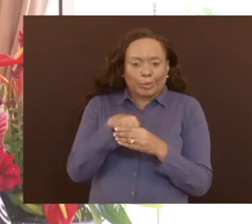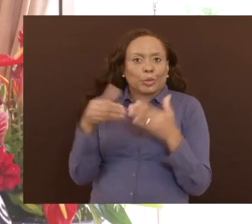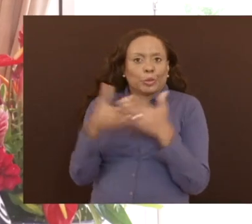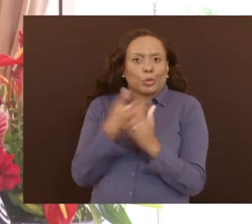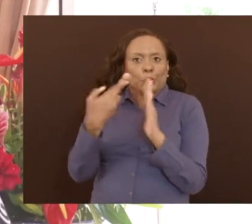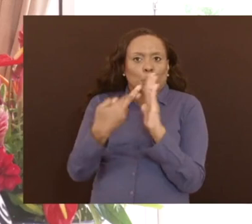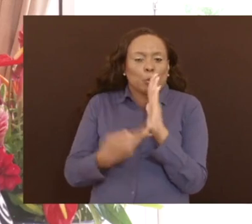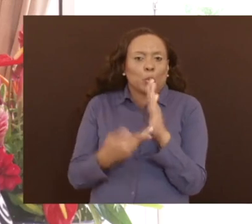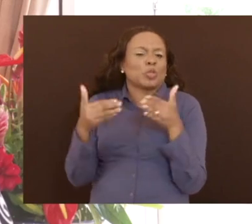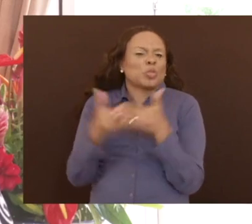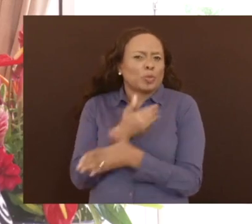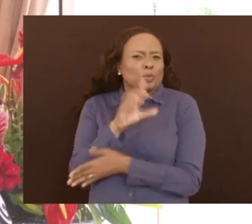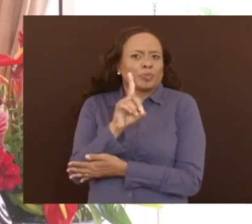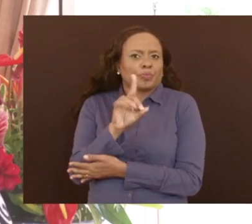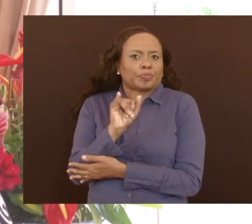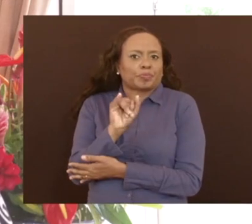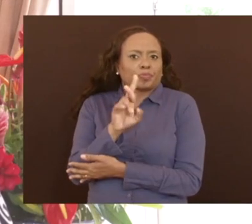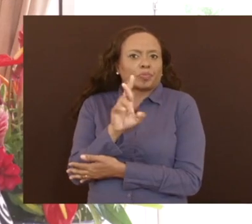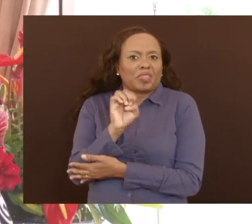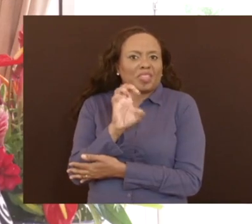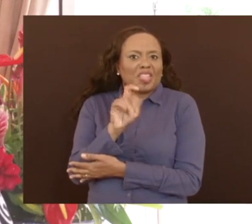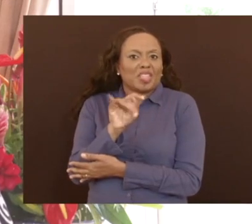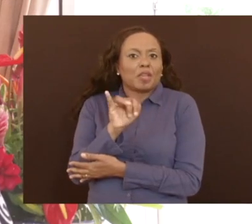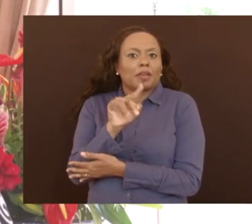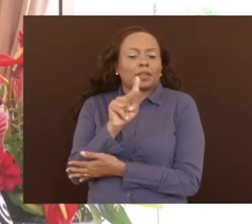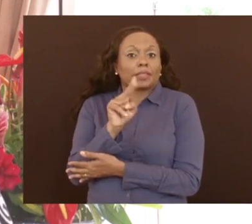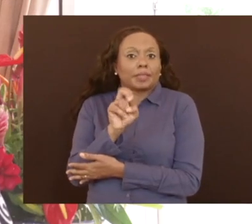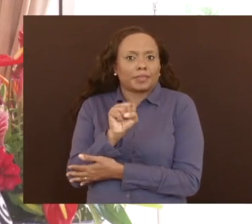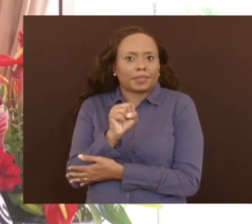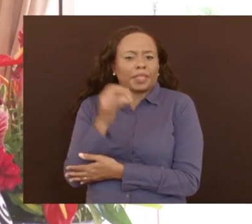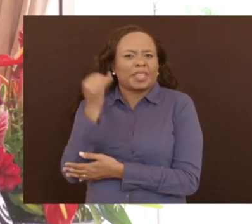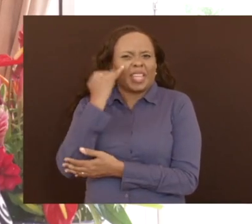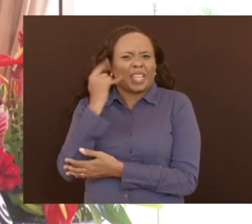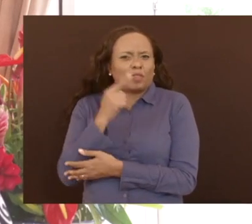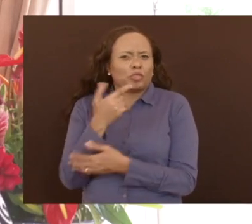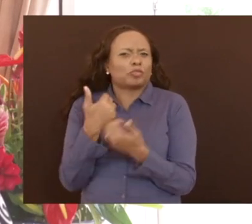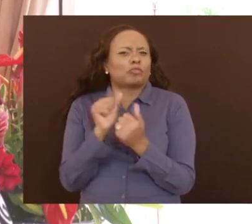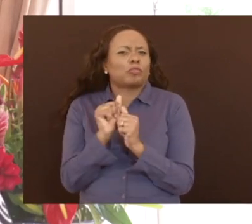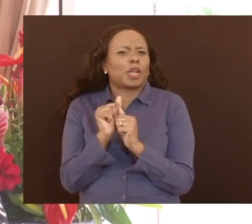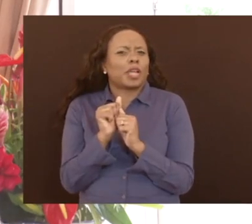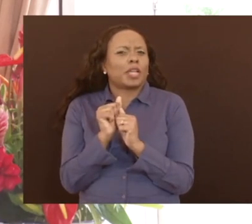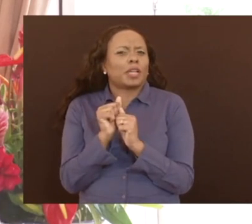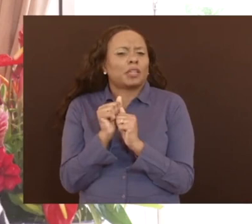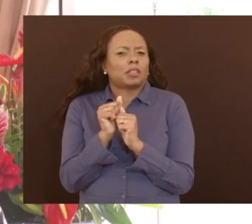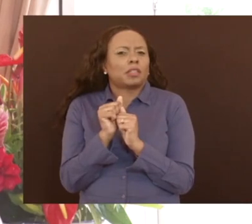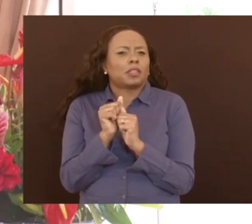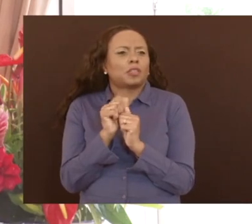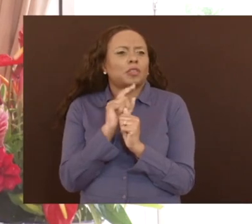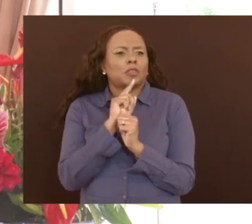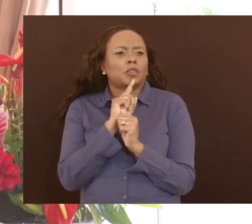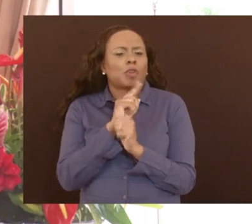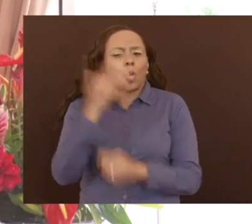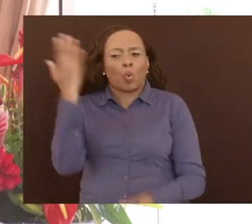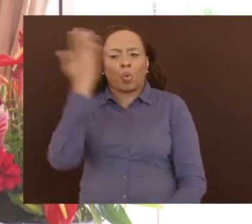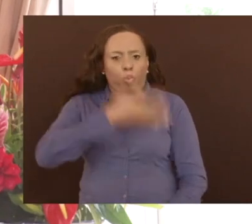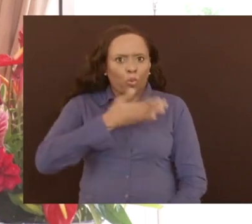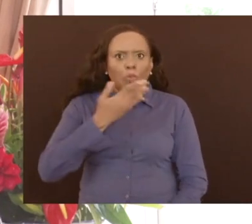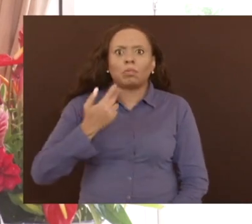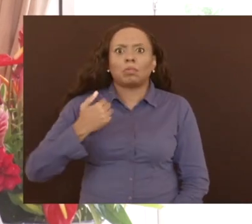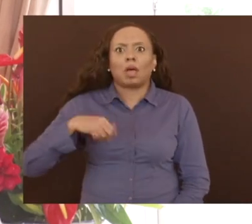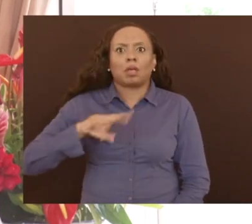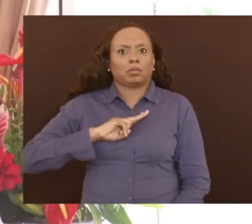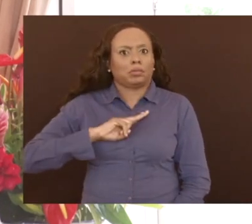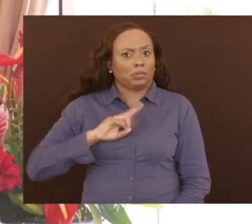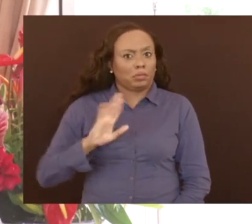be separate legislation brought as well for the avoidance of doubt, even though the legislation gives the directive the power of